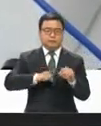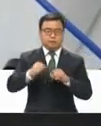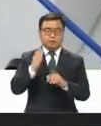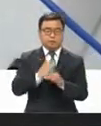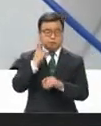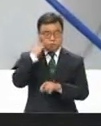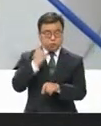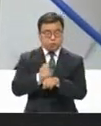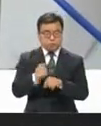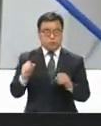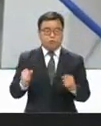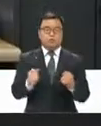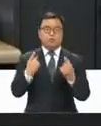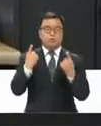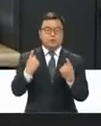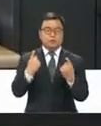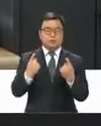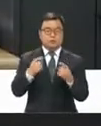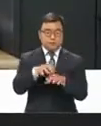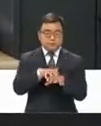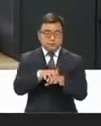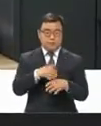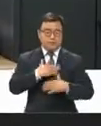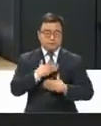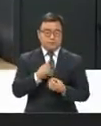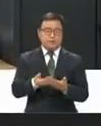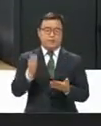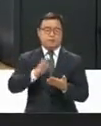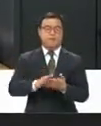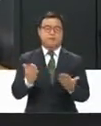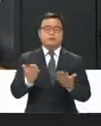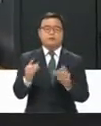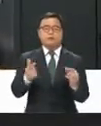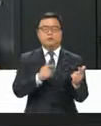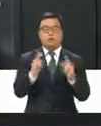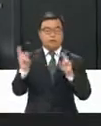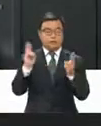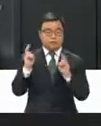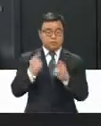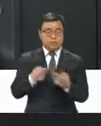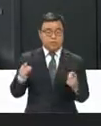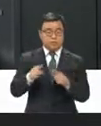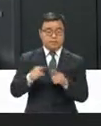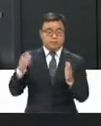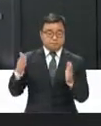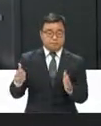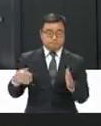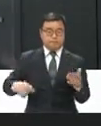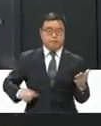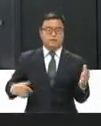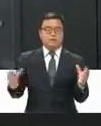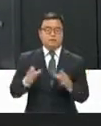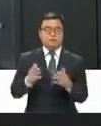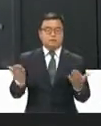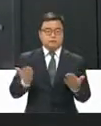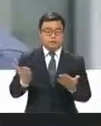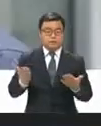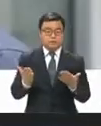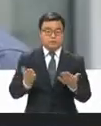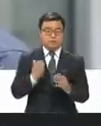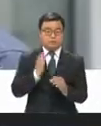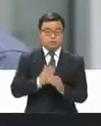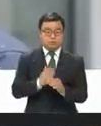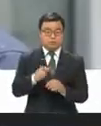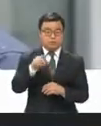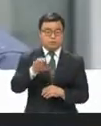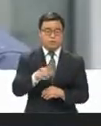and doing research and try to improve the system stability and they've worked with different companies as well. They